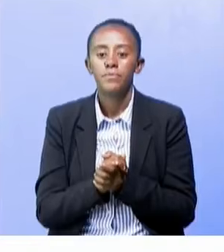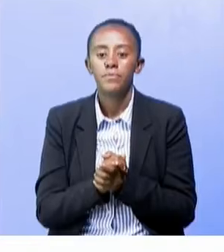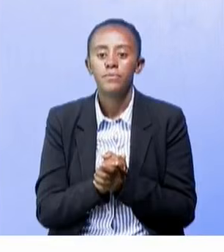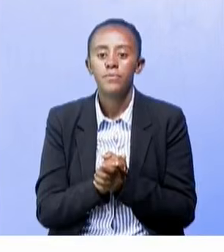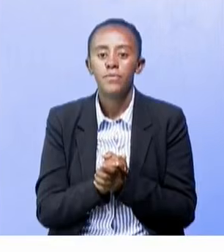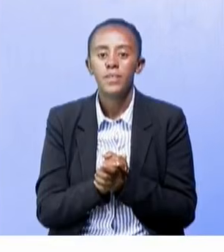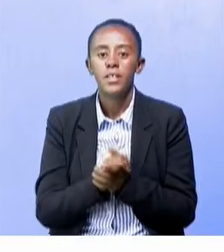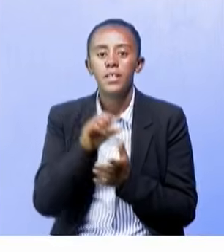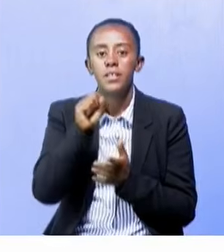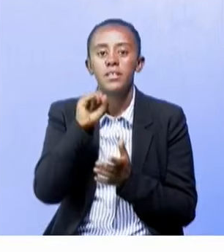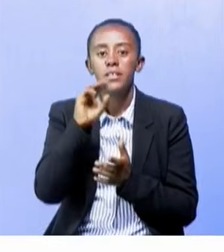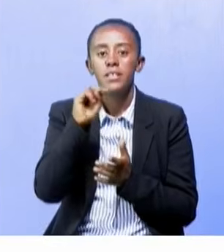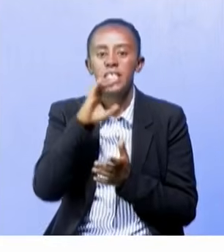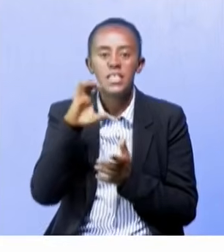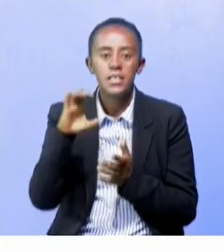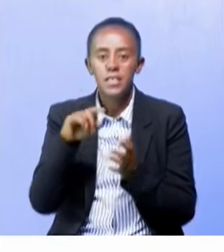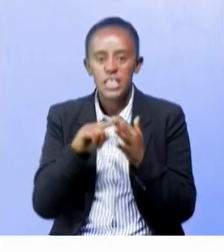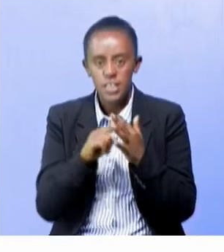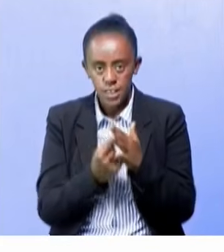since,